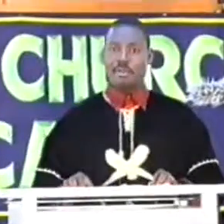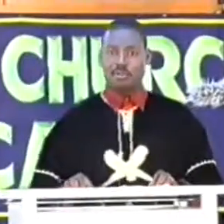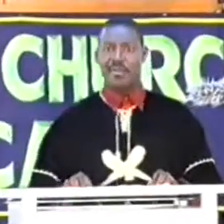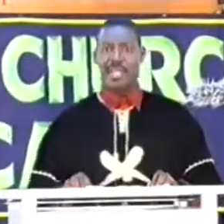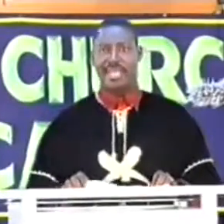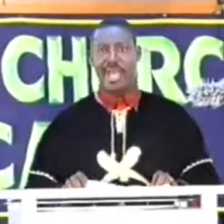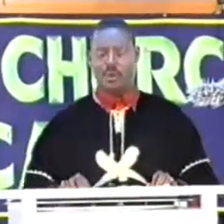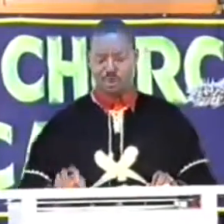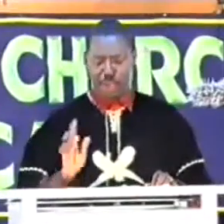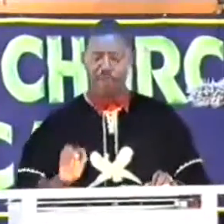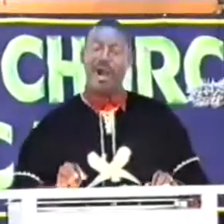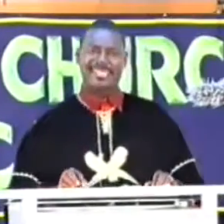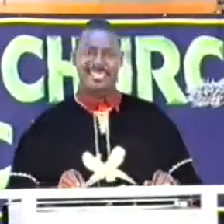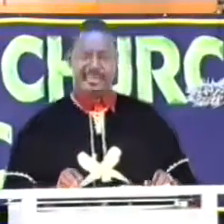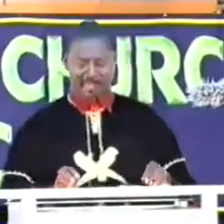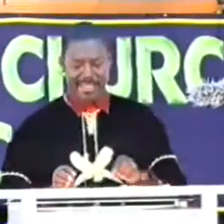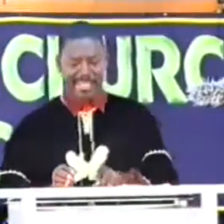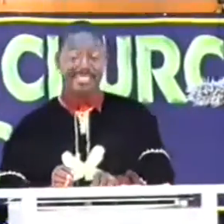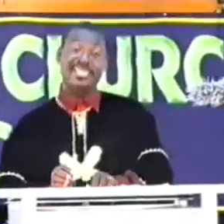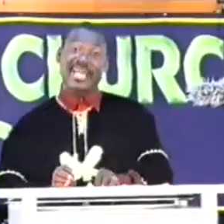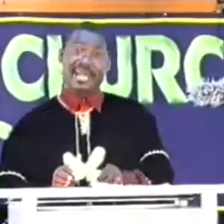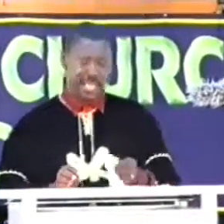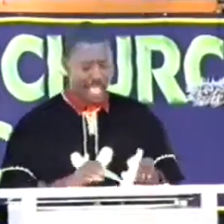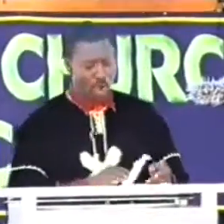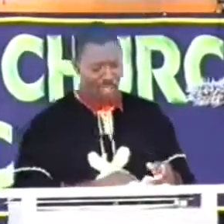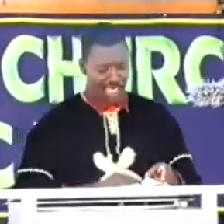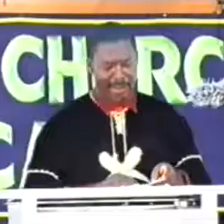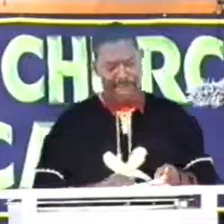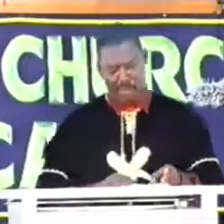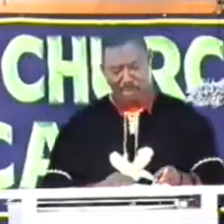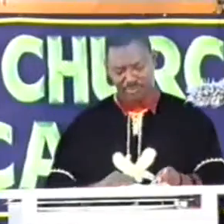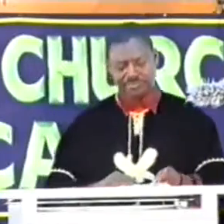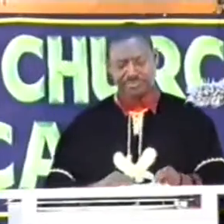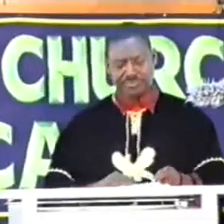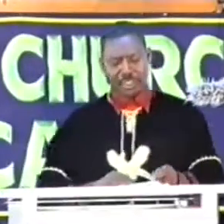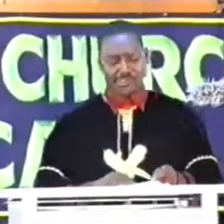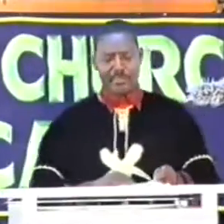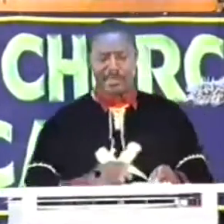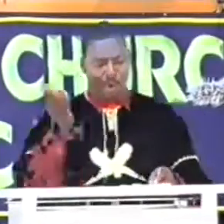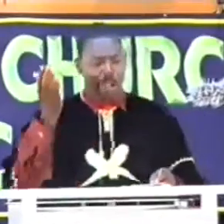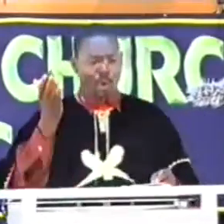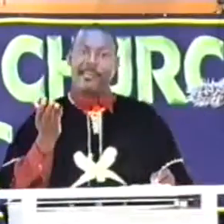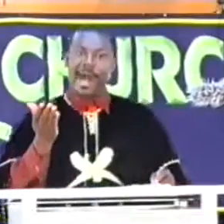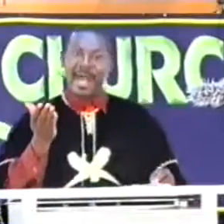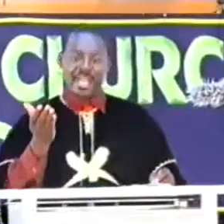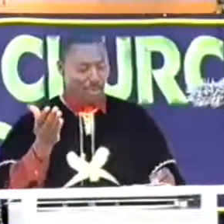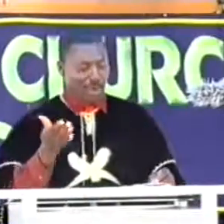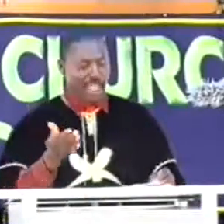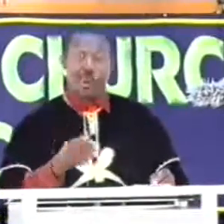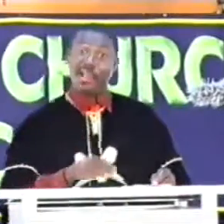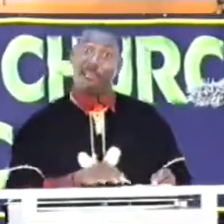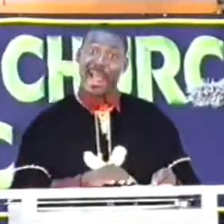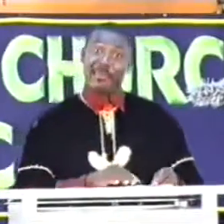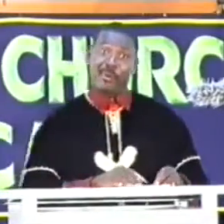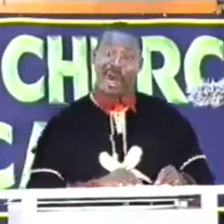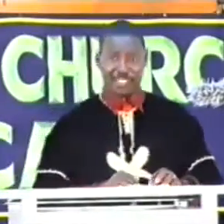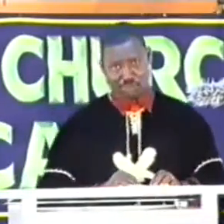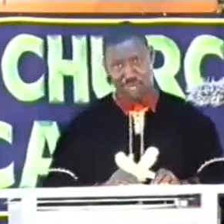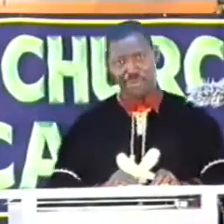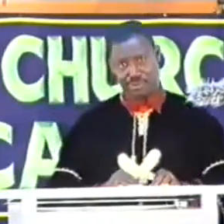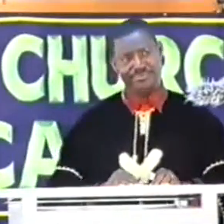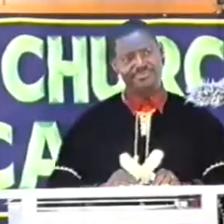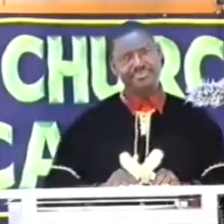say, Obe sorry, na odu nyankopon asem ebeye ne dikan owone abrabo mu. Ma akwaba enano pay away Bible